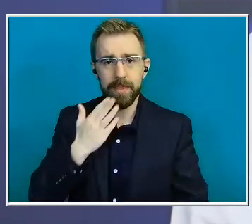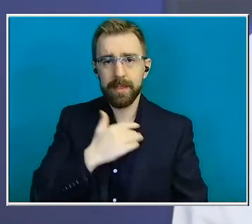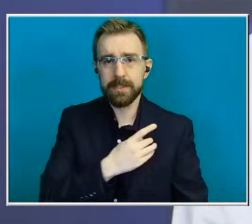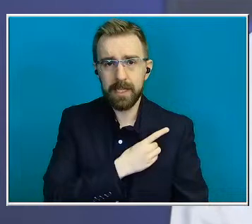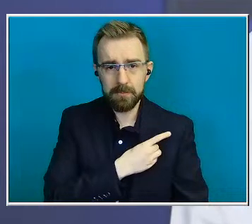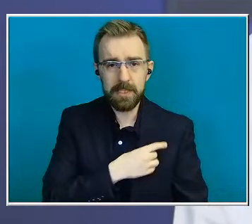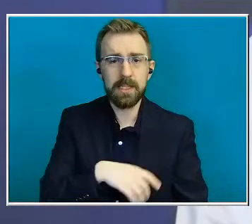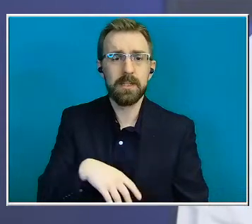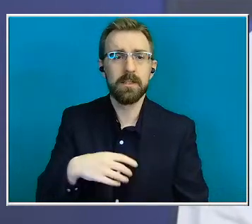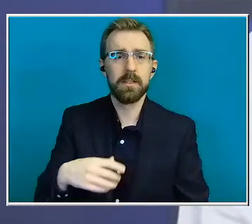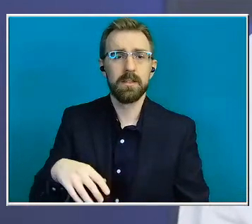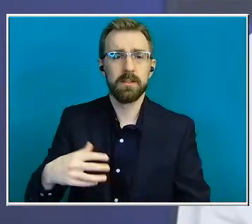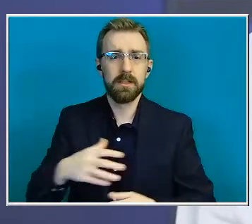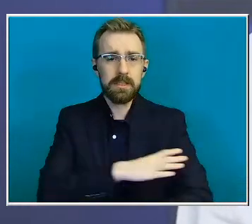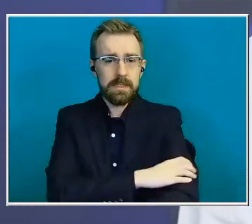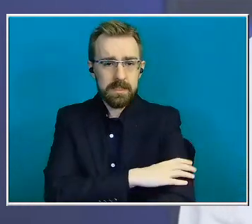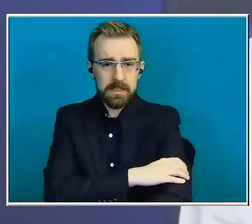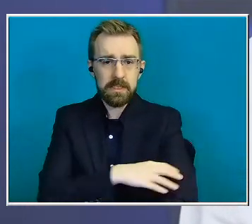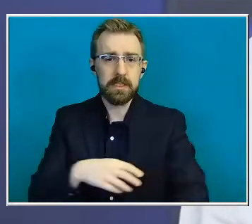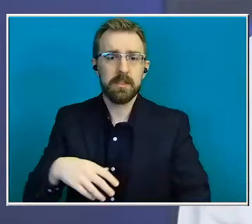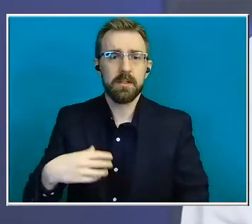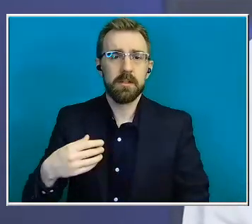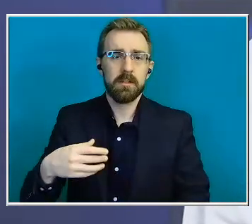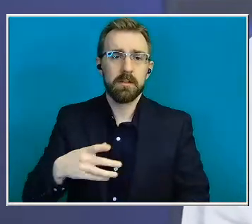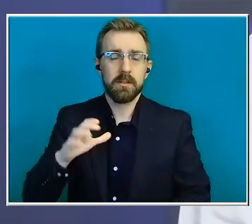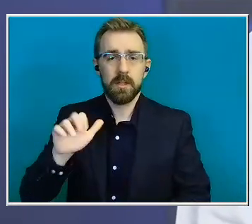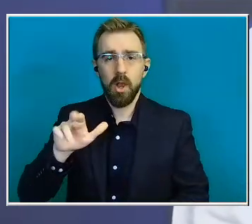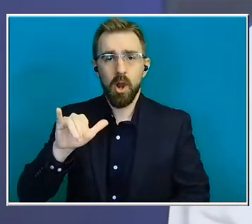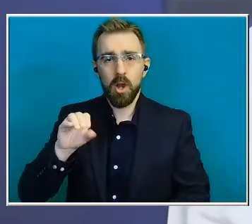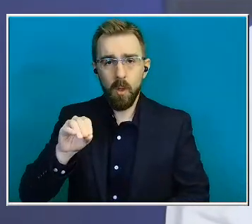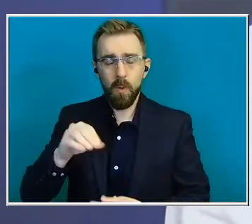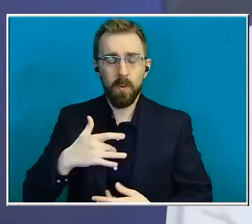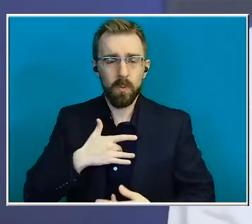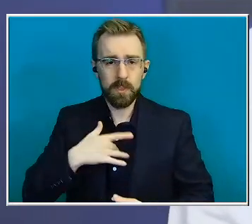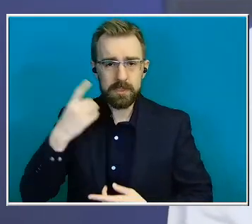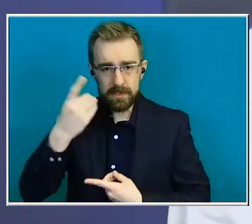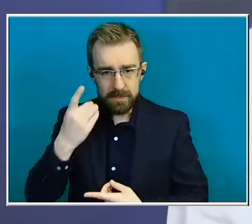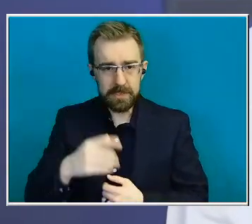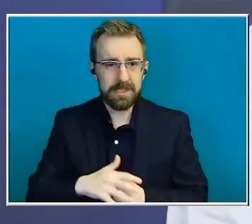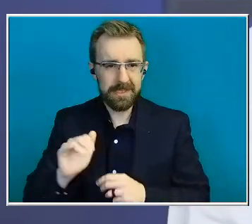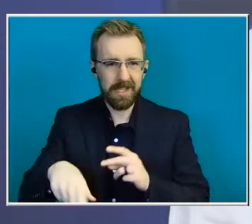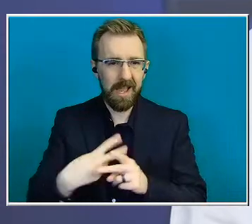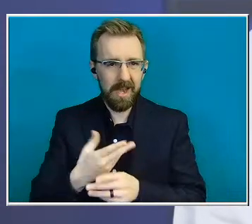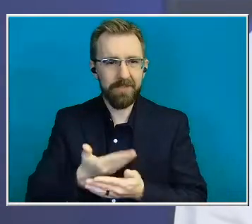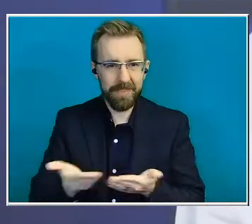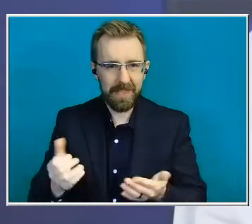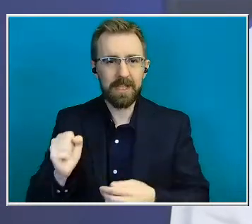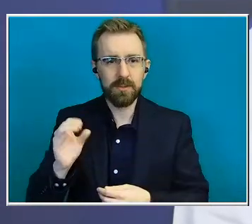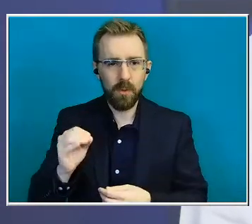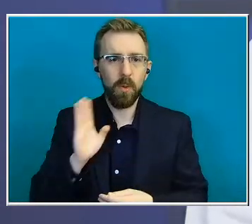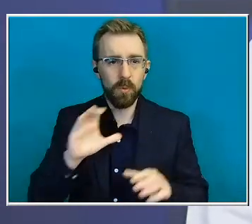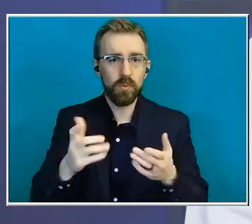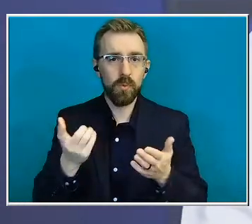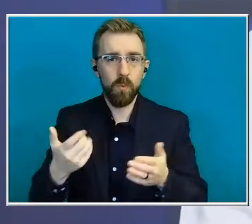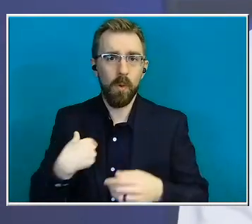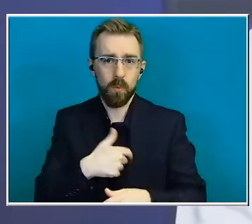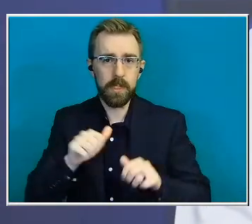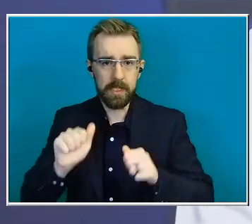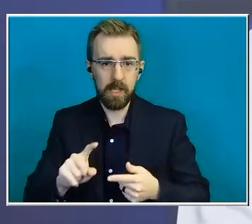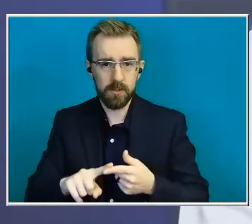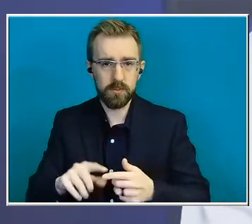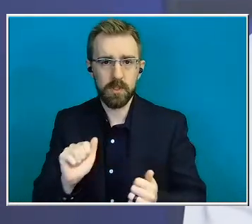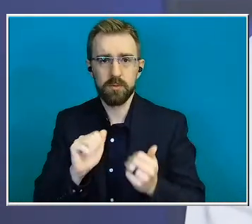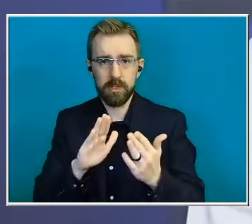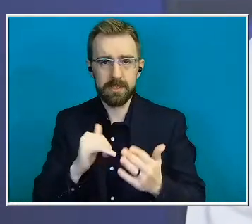those sorts of things. And so we know it's a root cause of a lot of these things, and so we're going to do what we can to try to address it. And I think this program